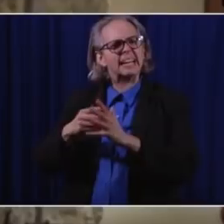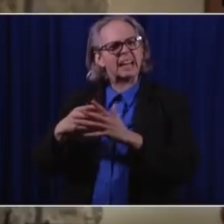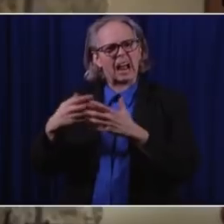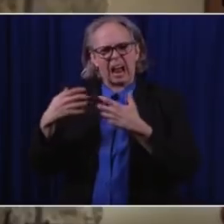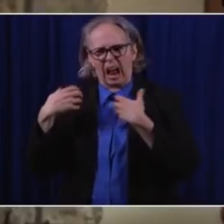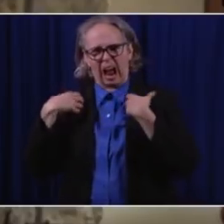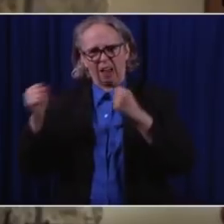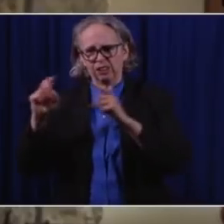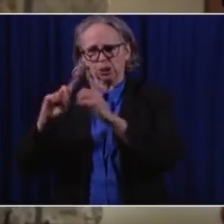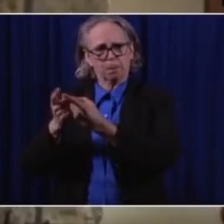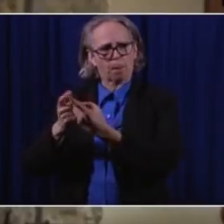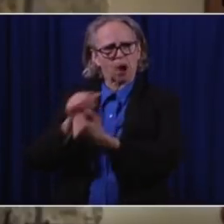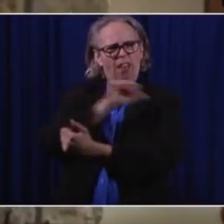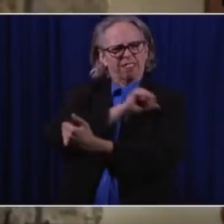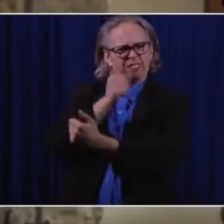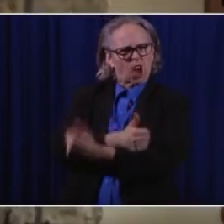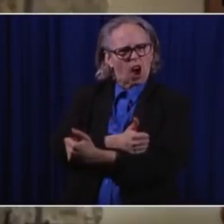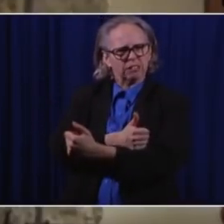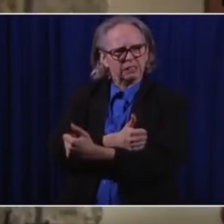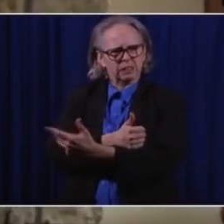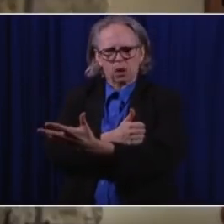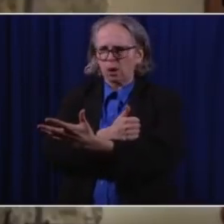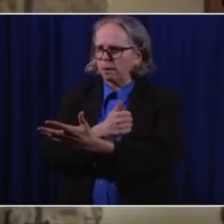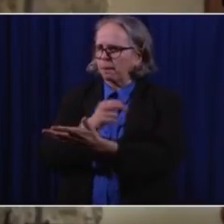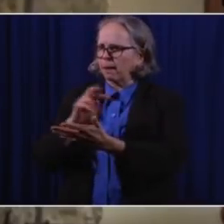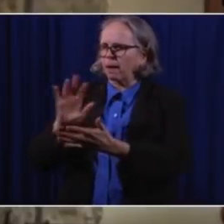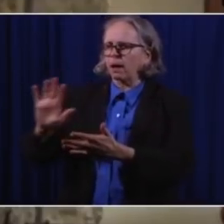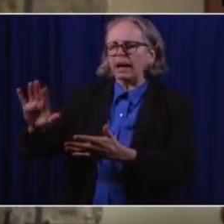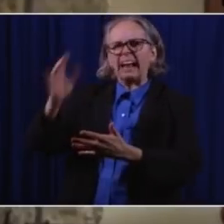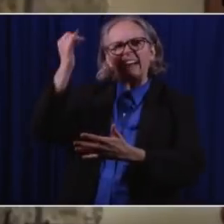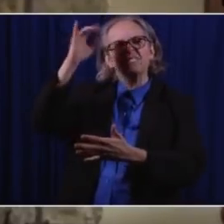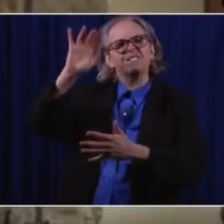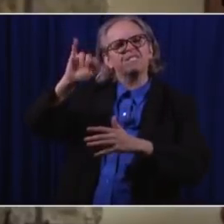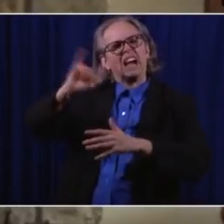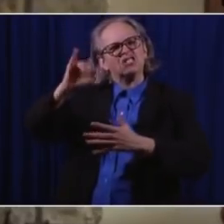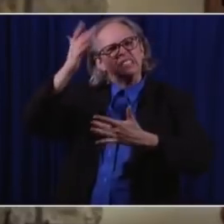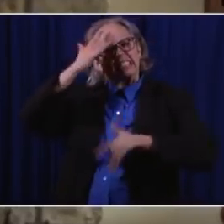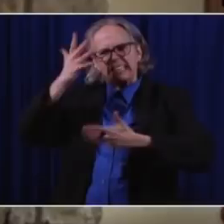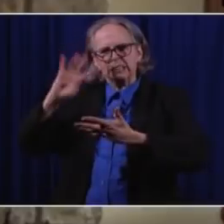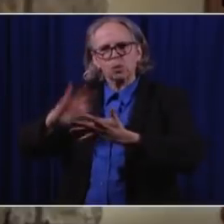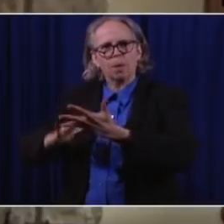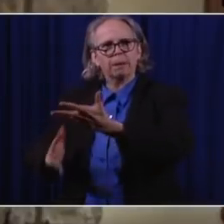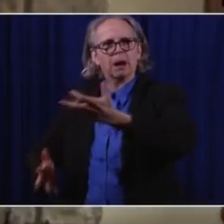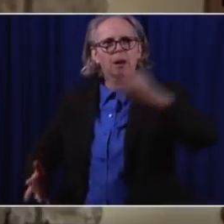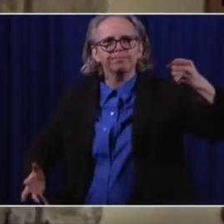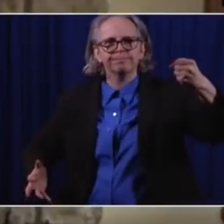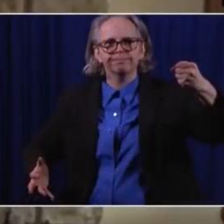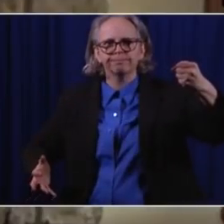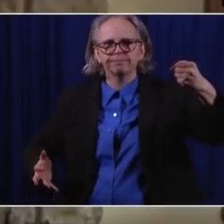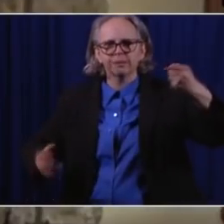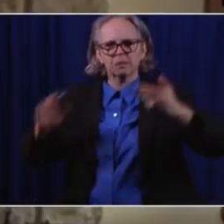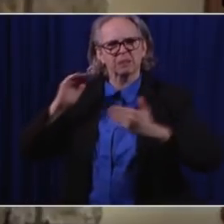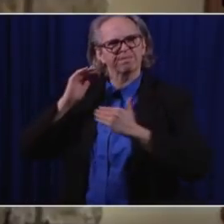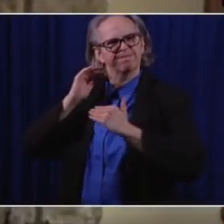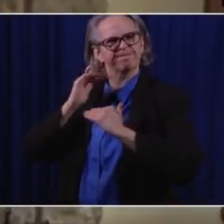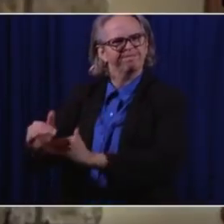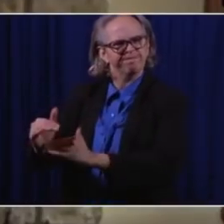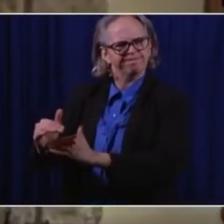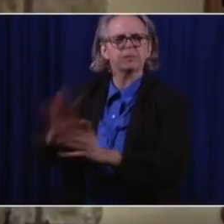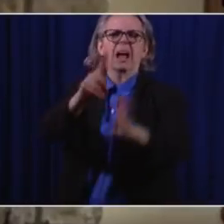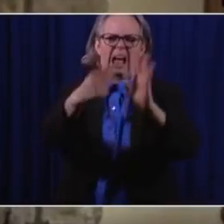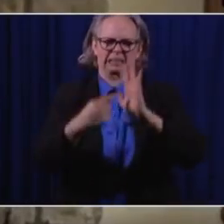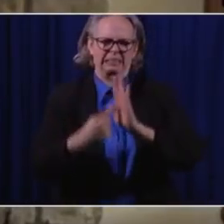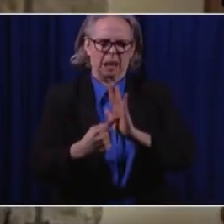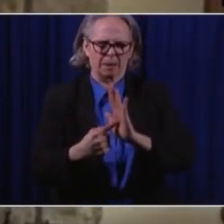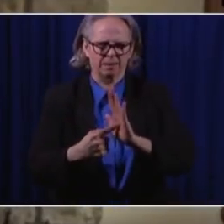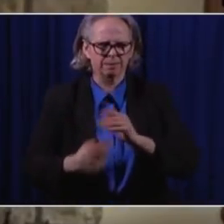A couple examples. If a person, let's say in the future, if a person comes to Ohio from a country that